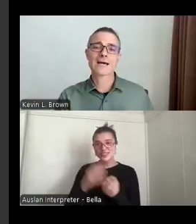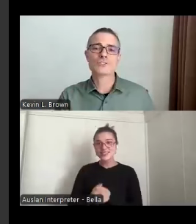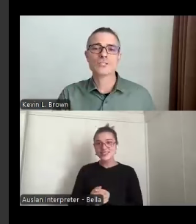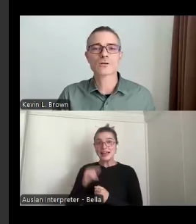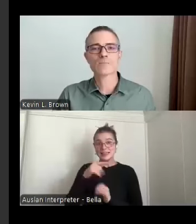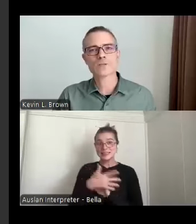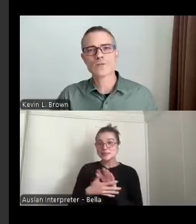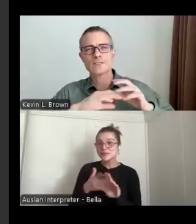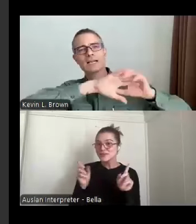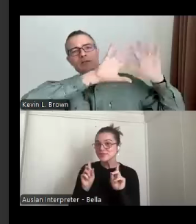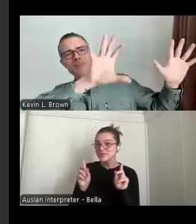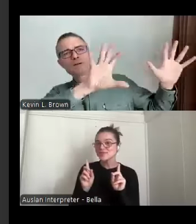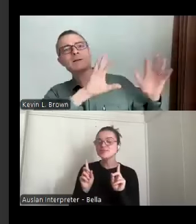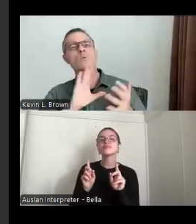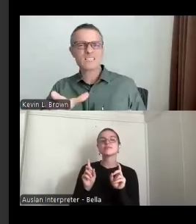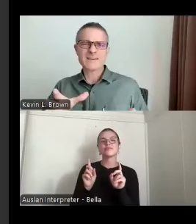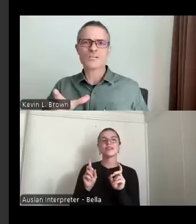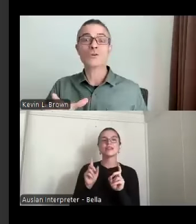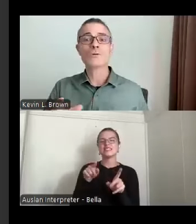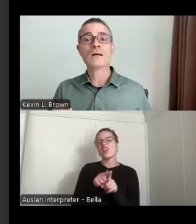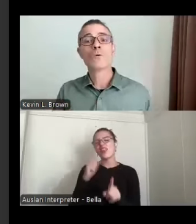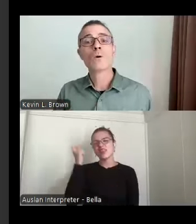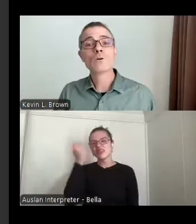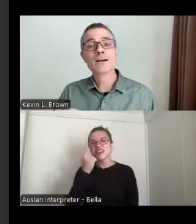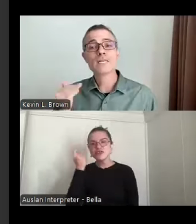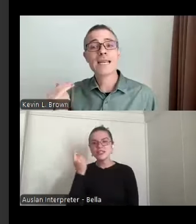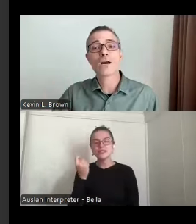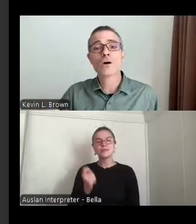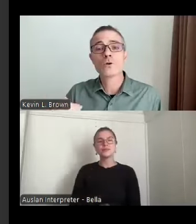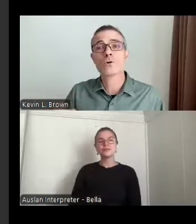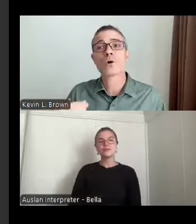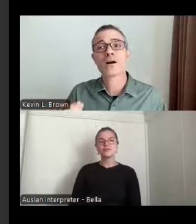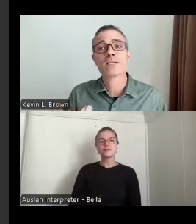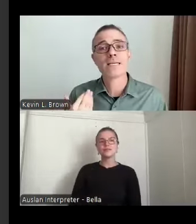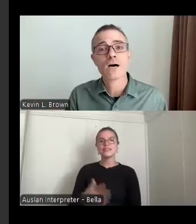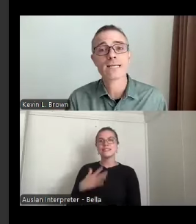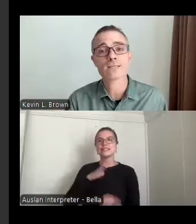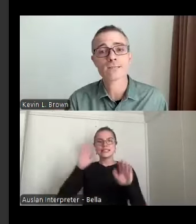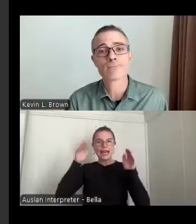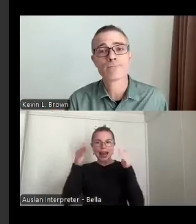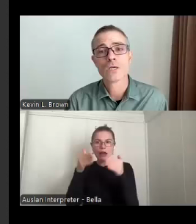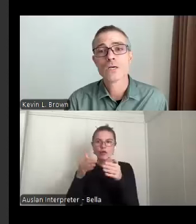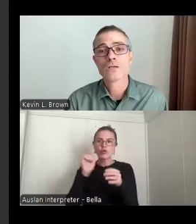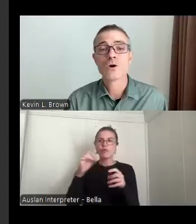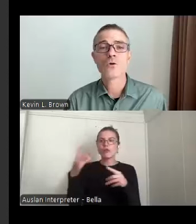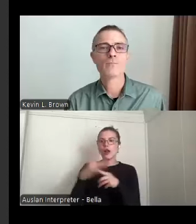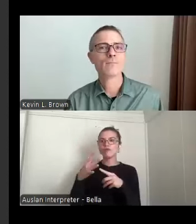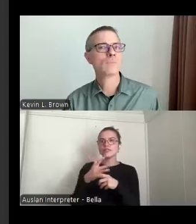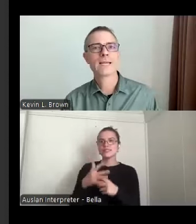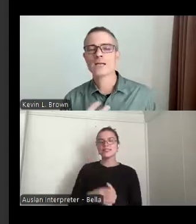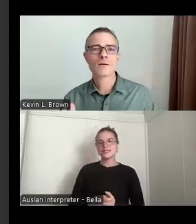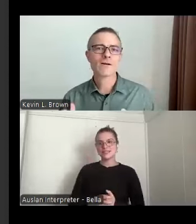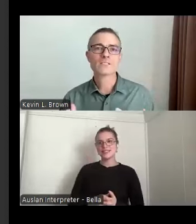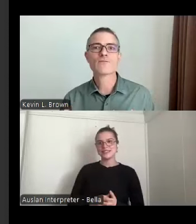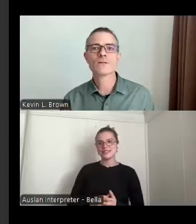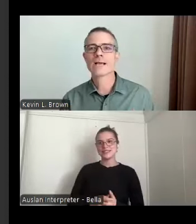positioning strategy terms, so this is kind of the theory, but what does it mean to you? Well, you have to narrow your priority audiences. So